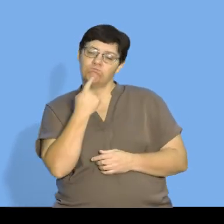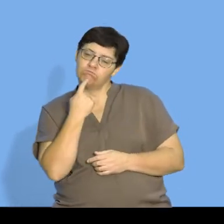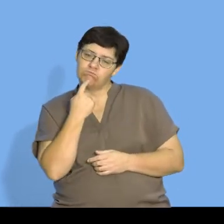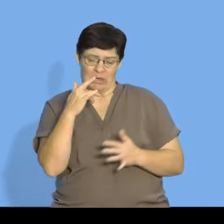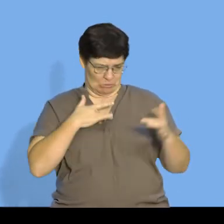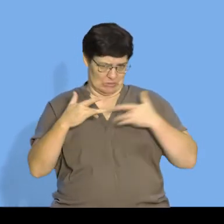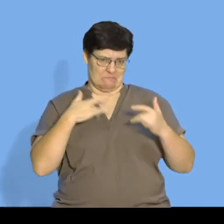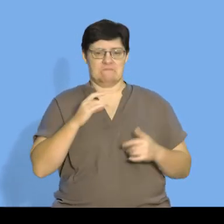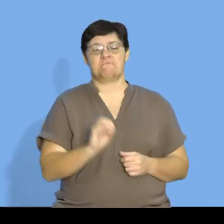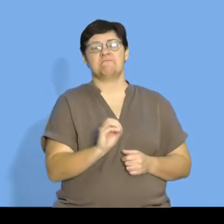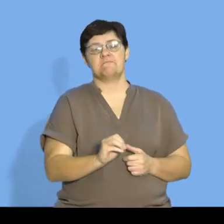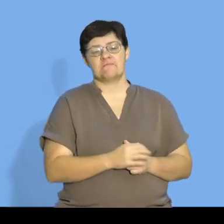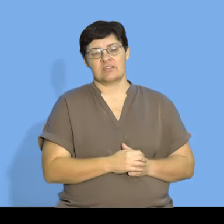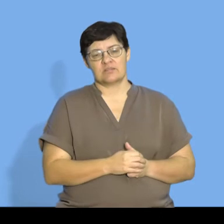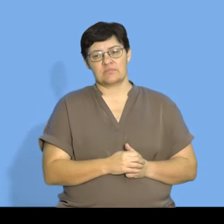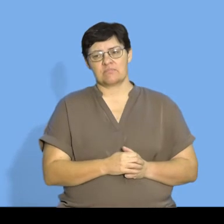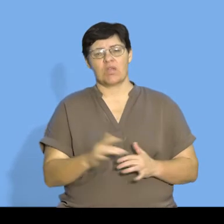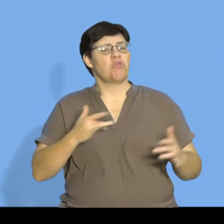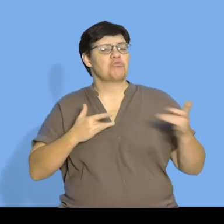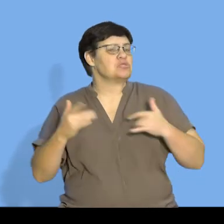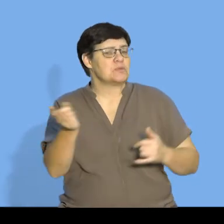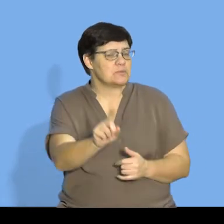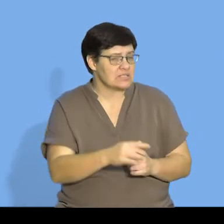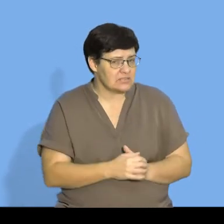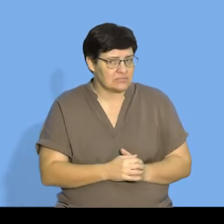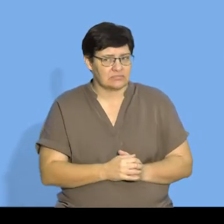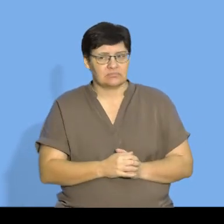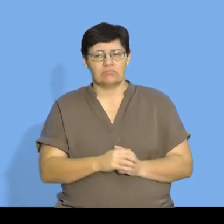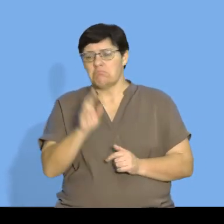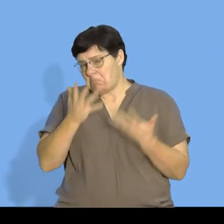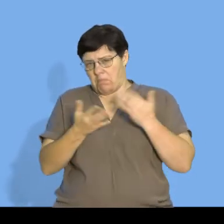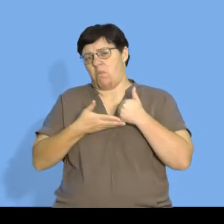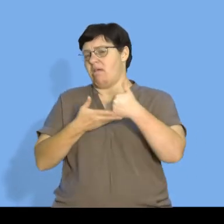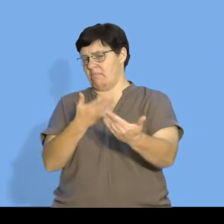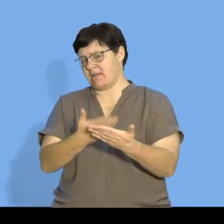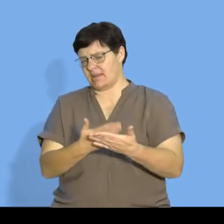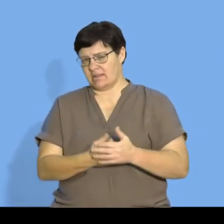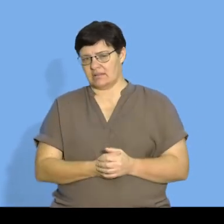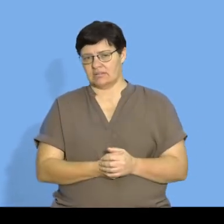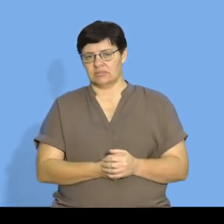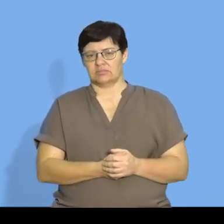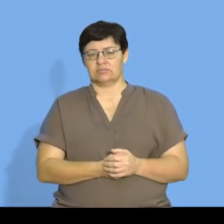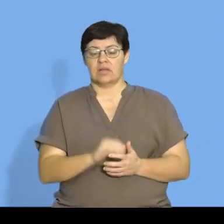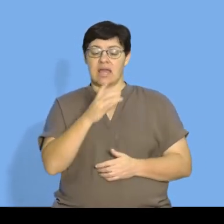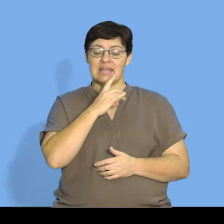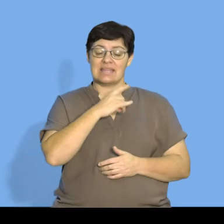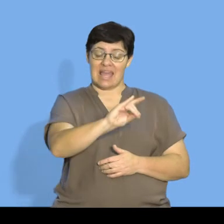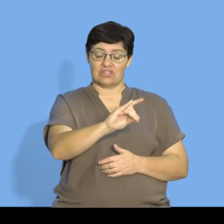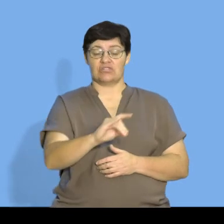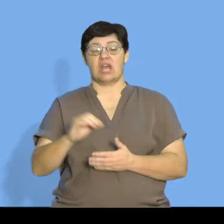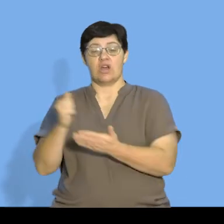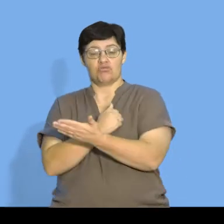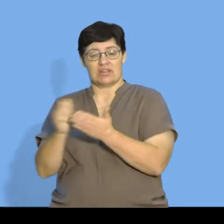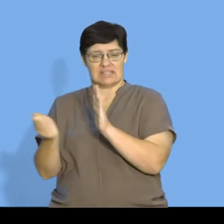is concerned about. Let's look at her concerns and let's see if we can help her. Comment on the cash